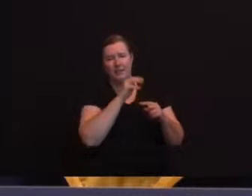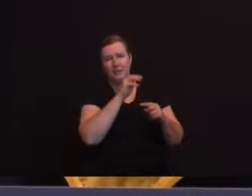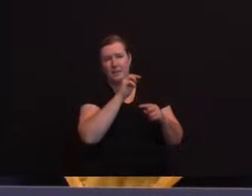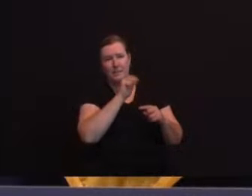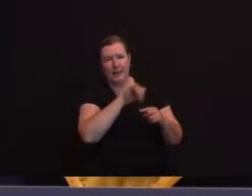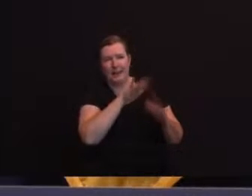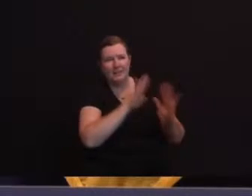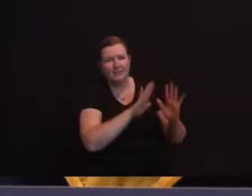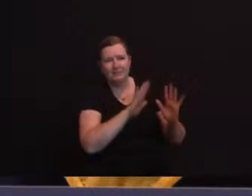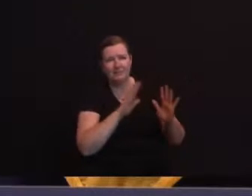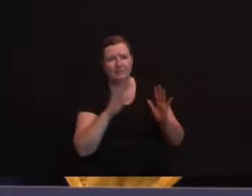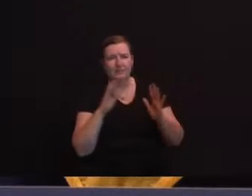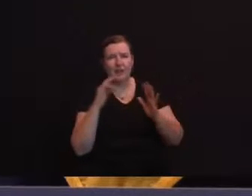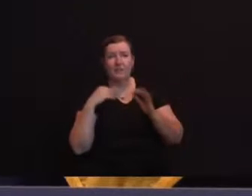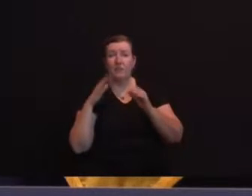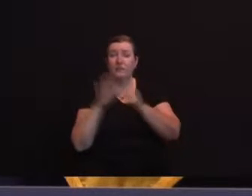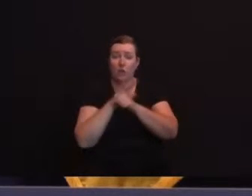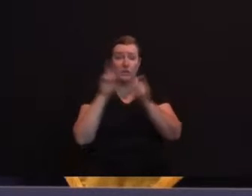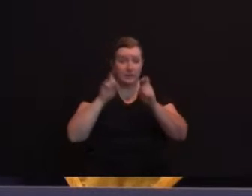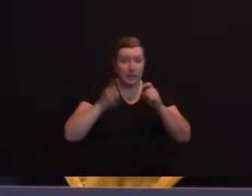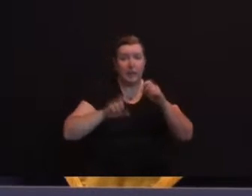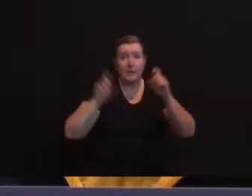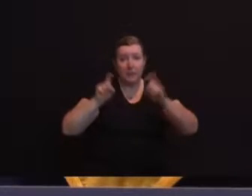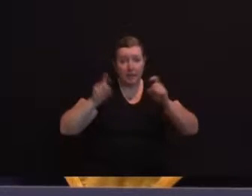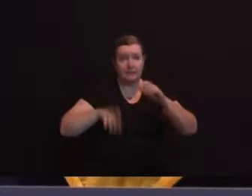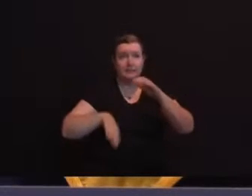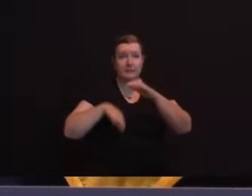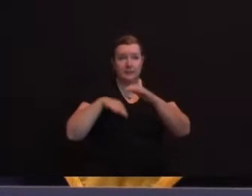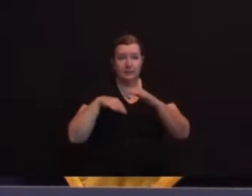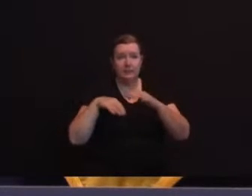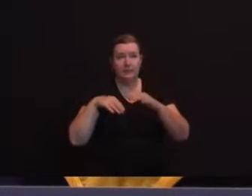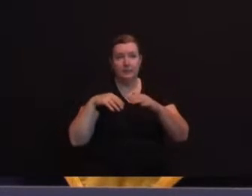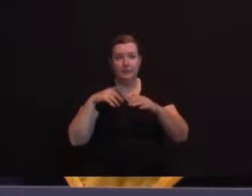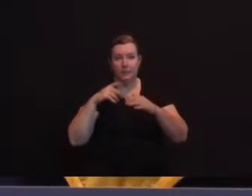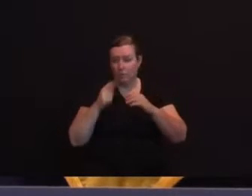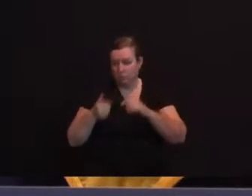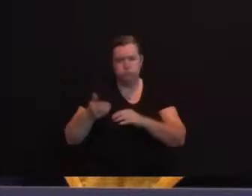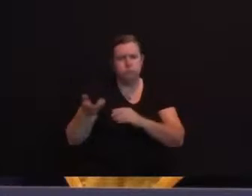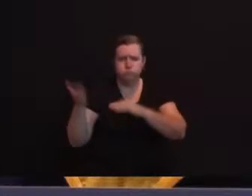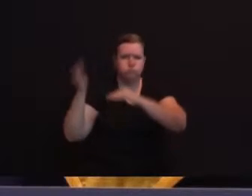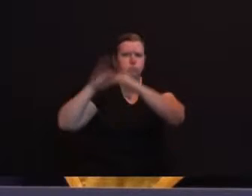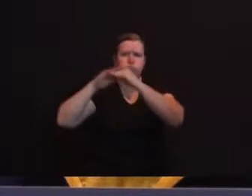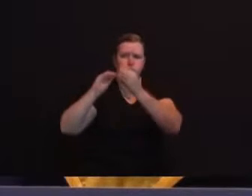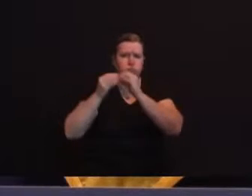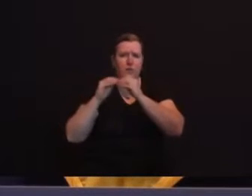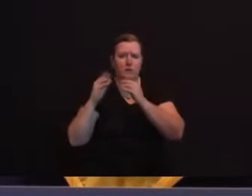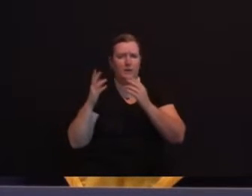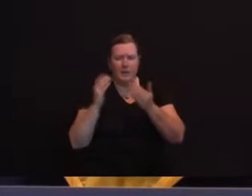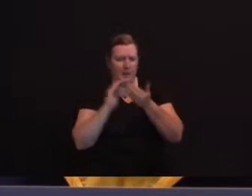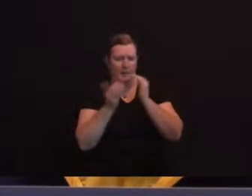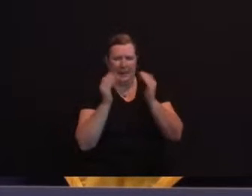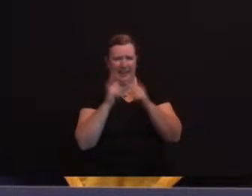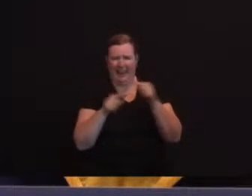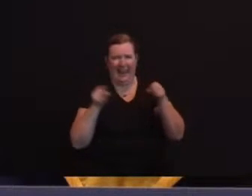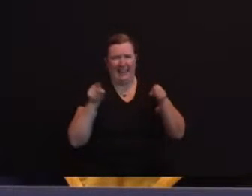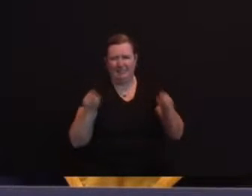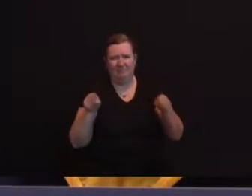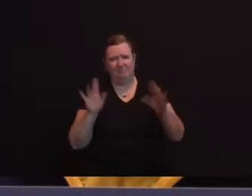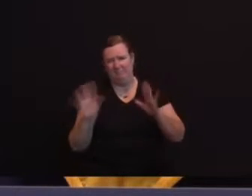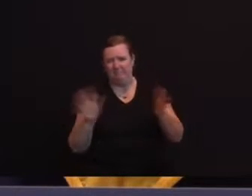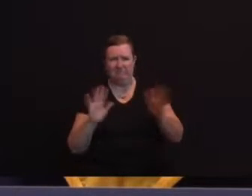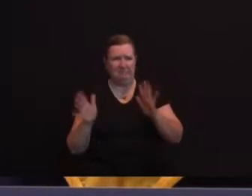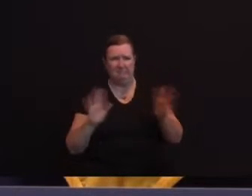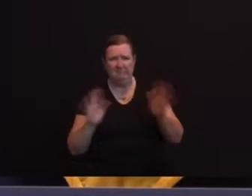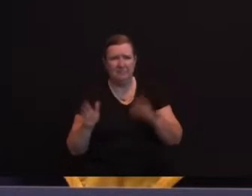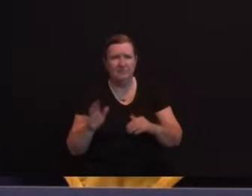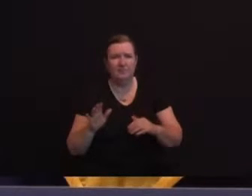the testing capacity that we have now? 53 people have now tested positive in an outbreak at the Carrier Clinic. What are the testing